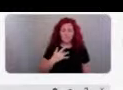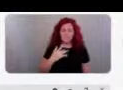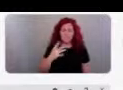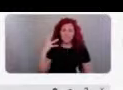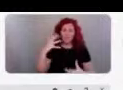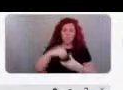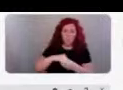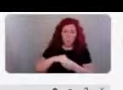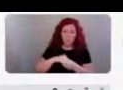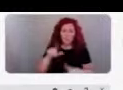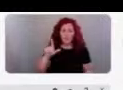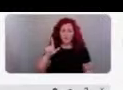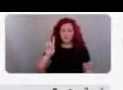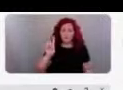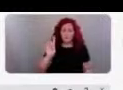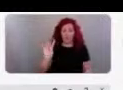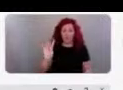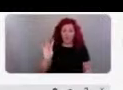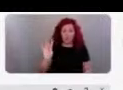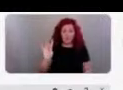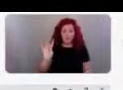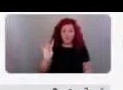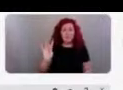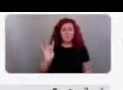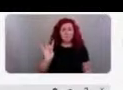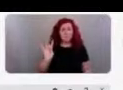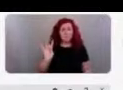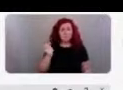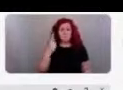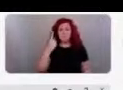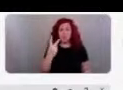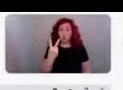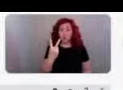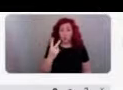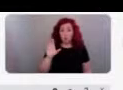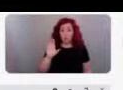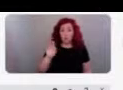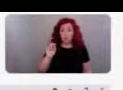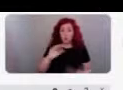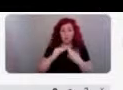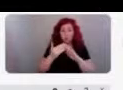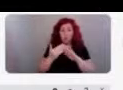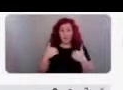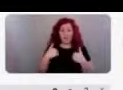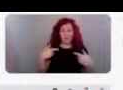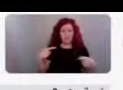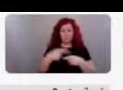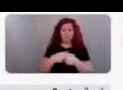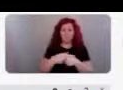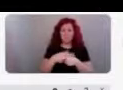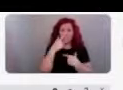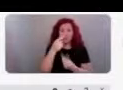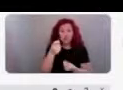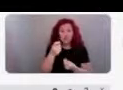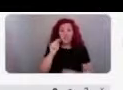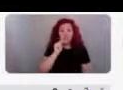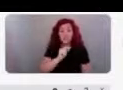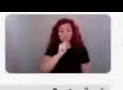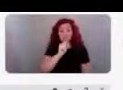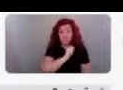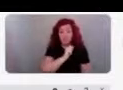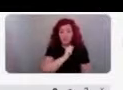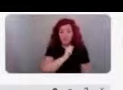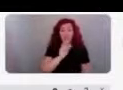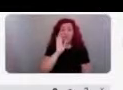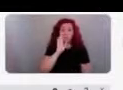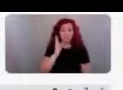included in ld8 would put together two communities with conflicting interests a tempe which